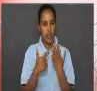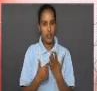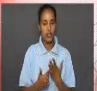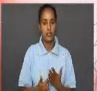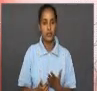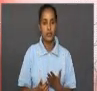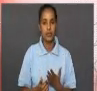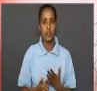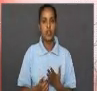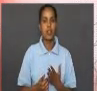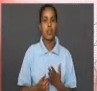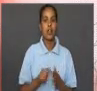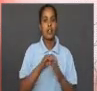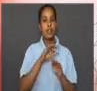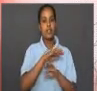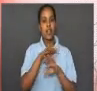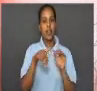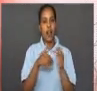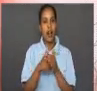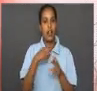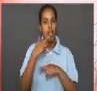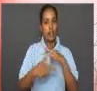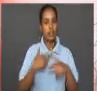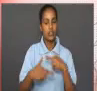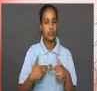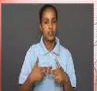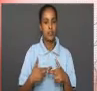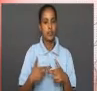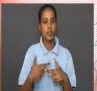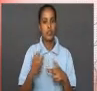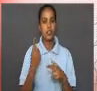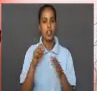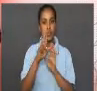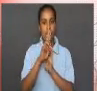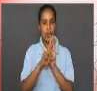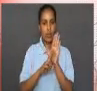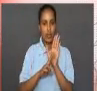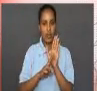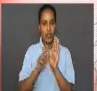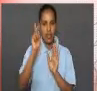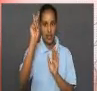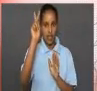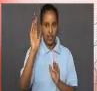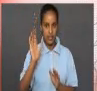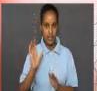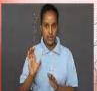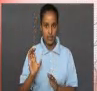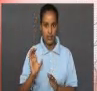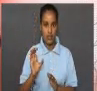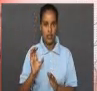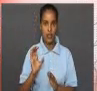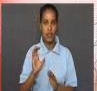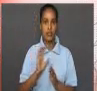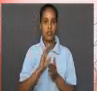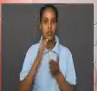Therefore, for a general reaction, the unit of Kc will